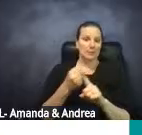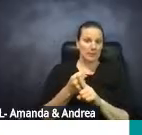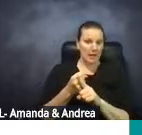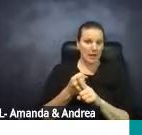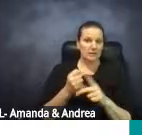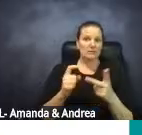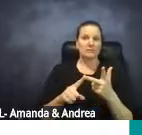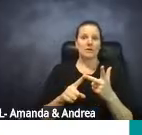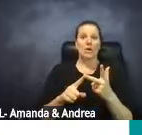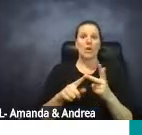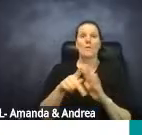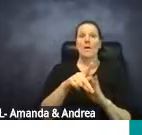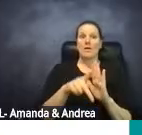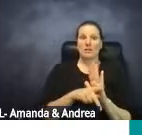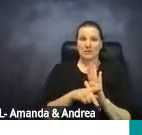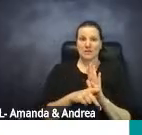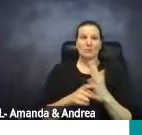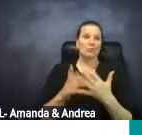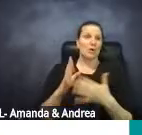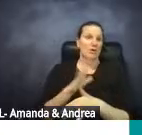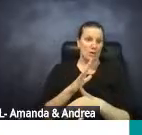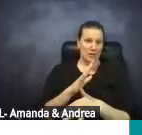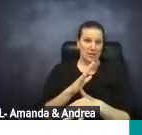policy priority and outcome. Next slide.